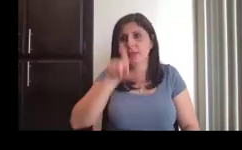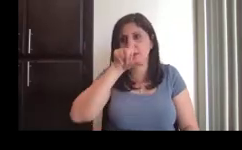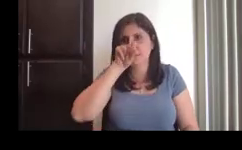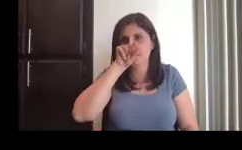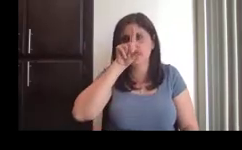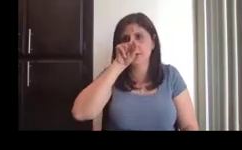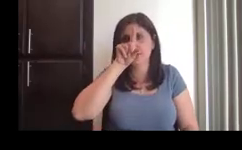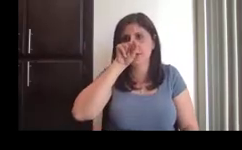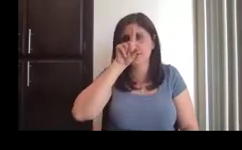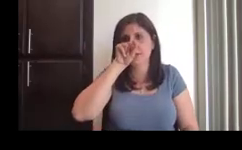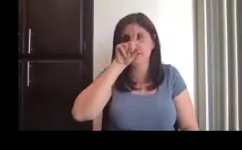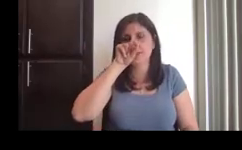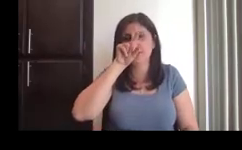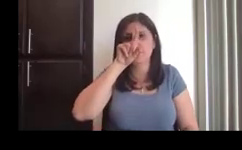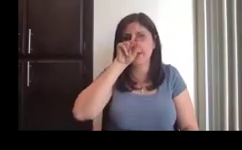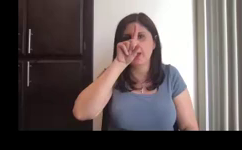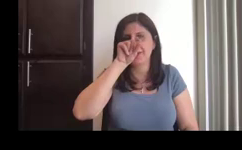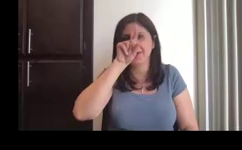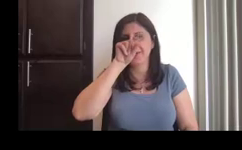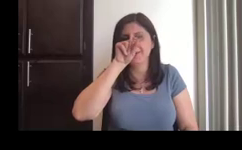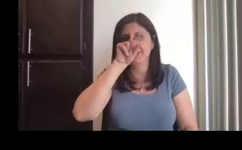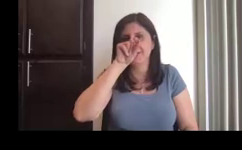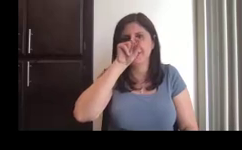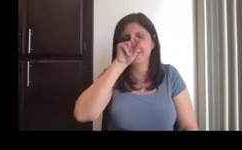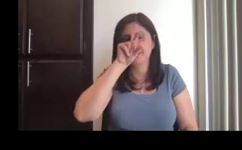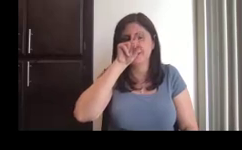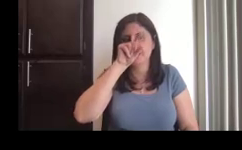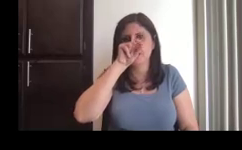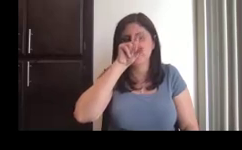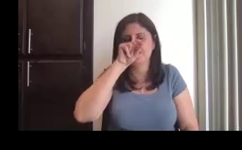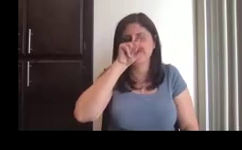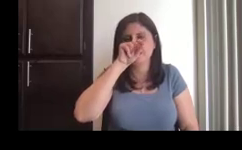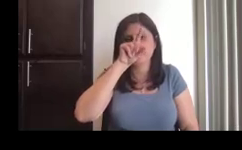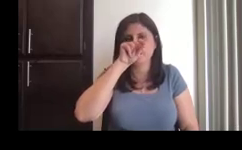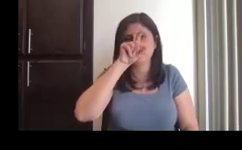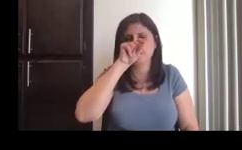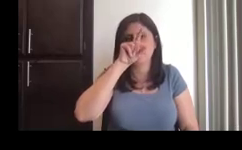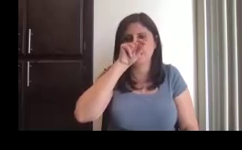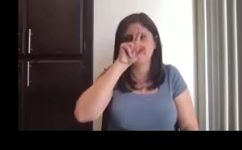Bird, bird. A 20 on your nose.